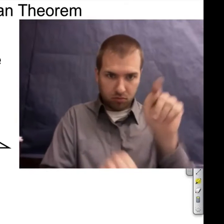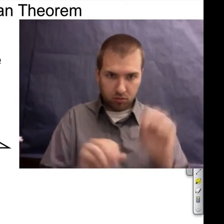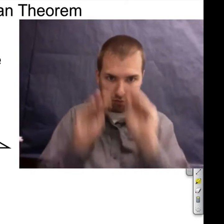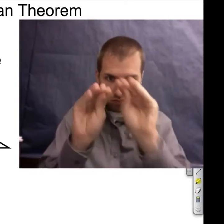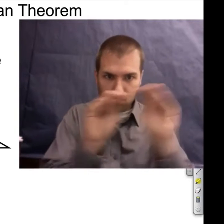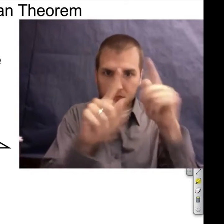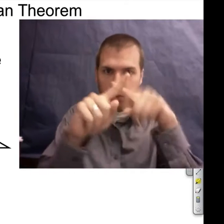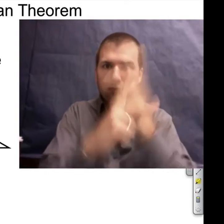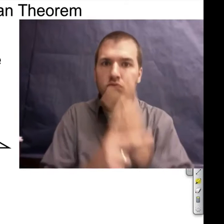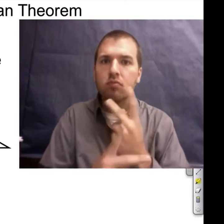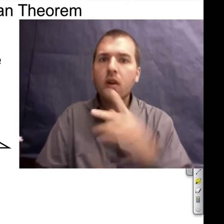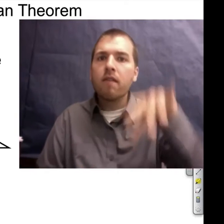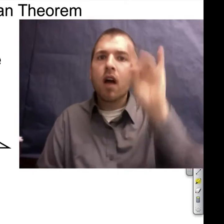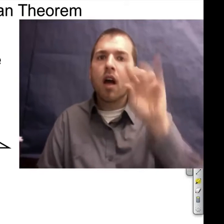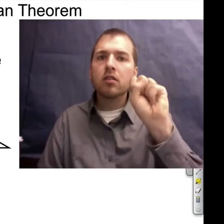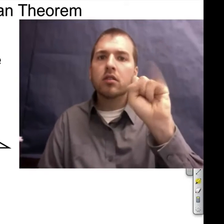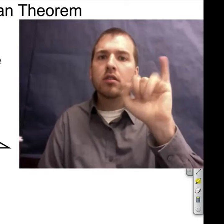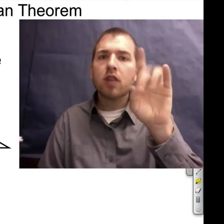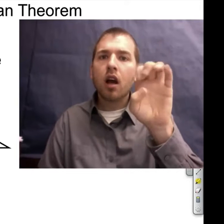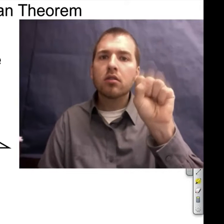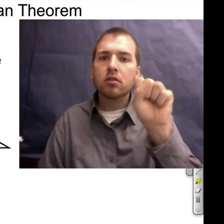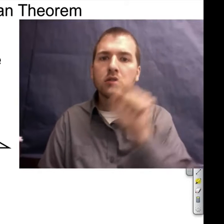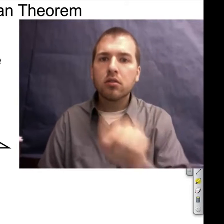can figure out all the sides of a right triangle